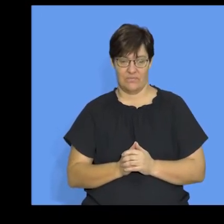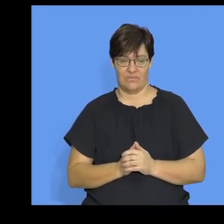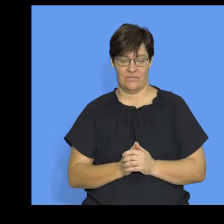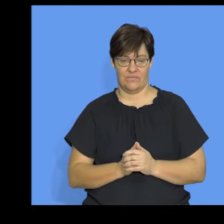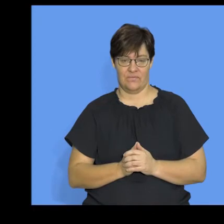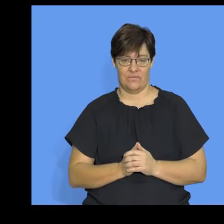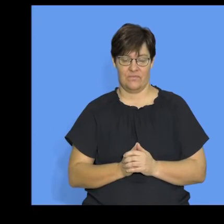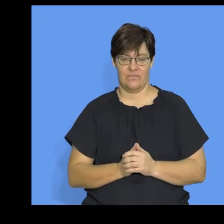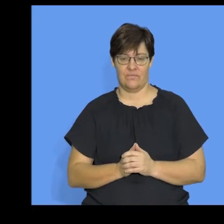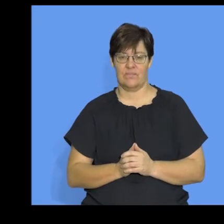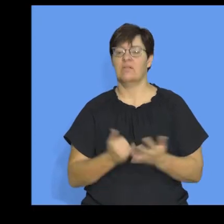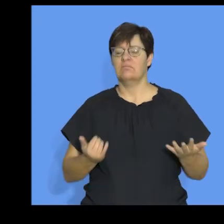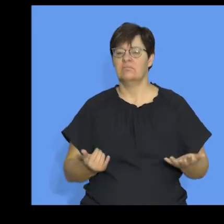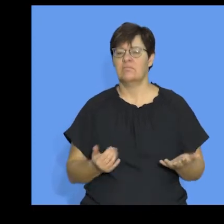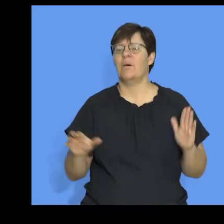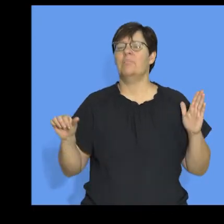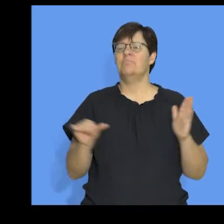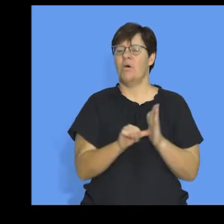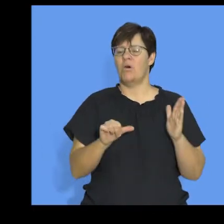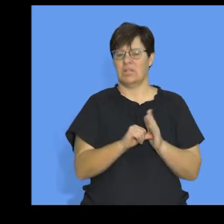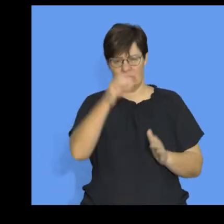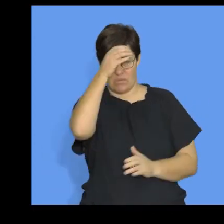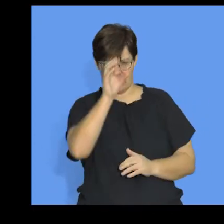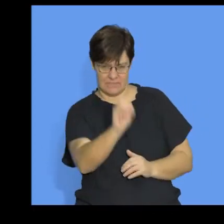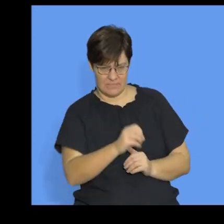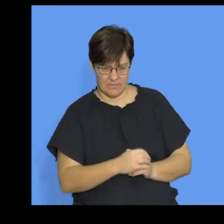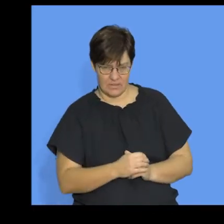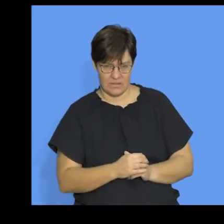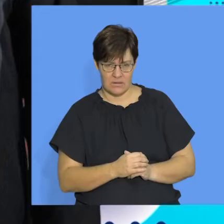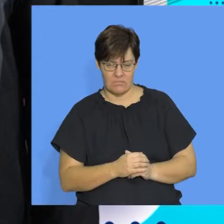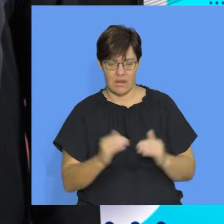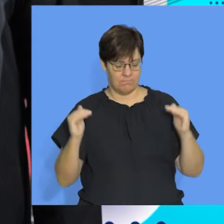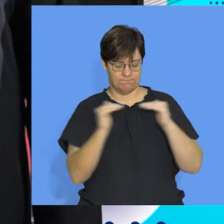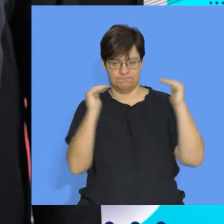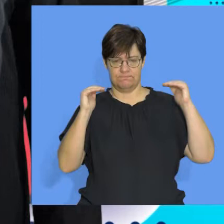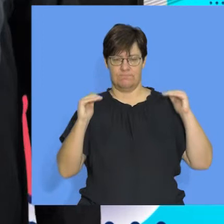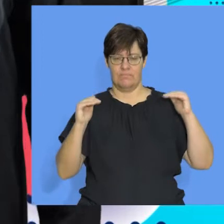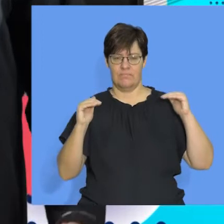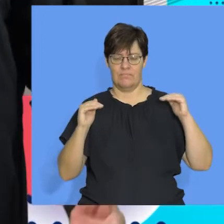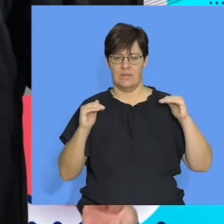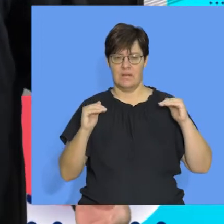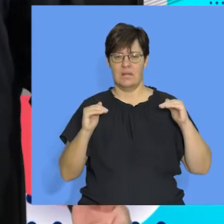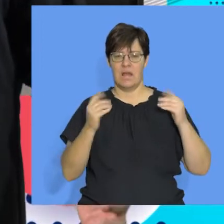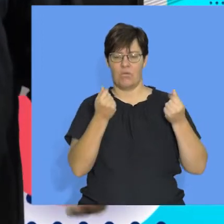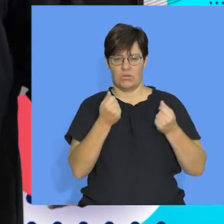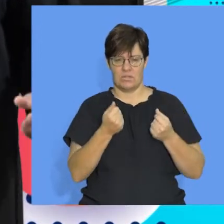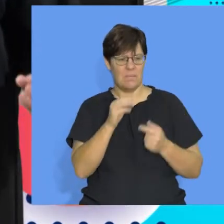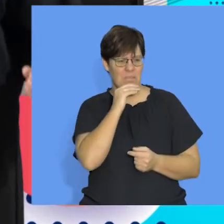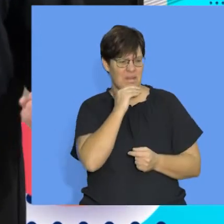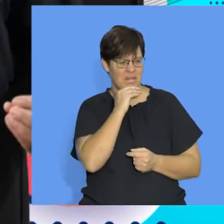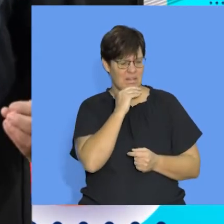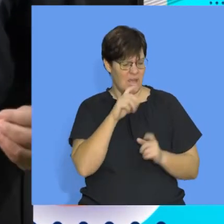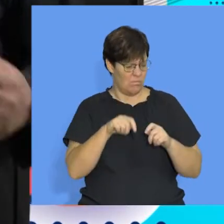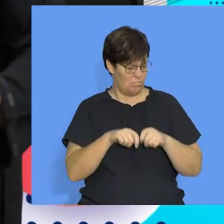Now we come to a very important concept of break even, right? What do we mean when we say